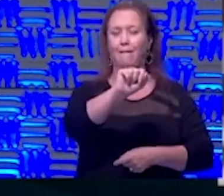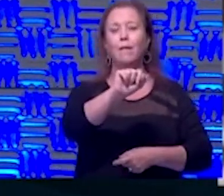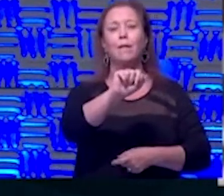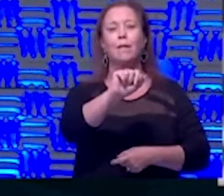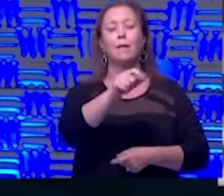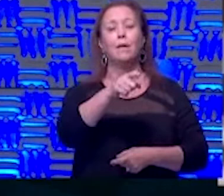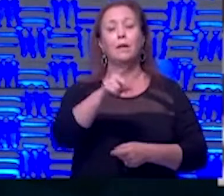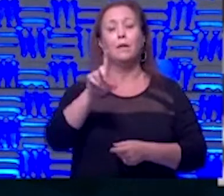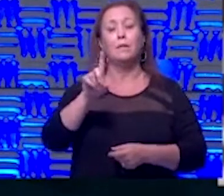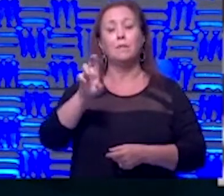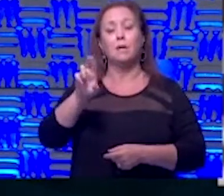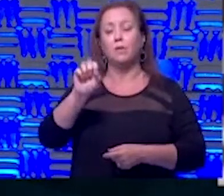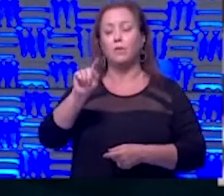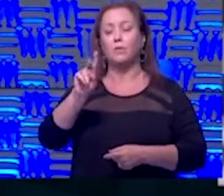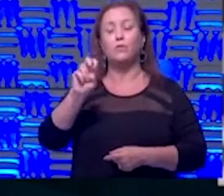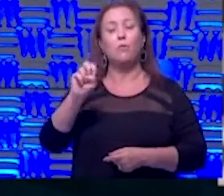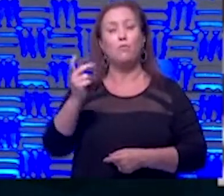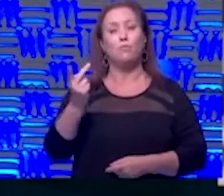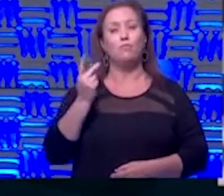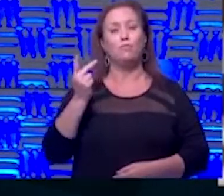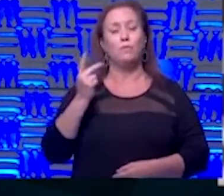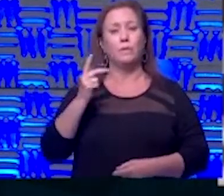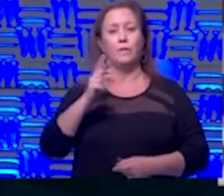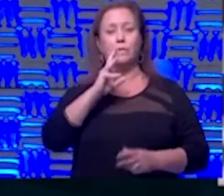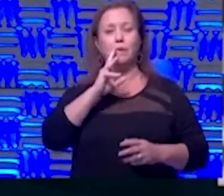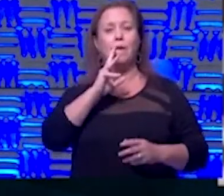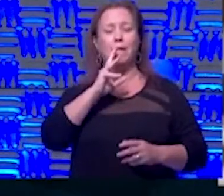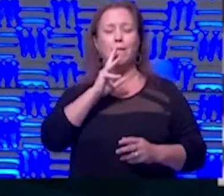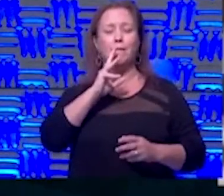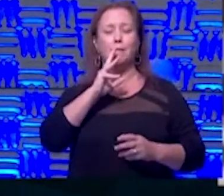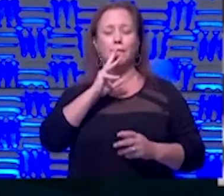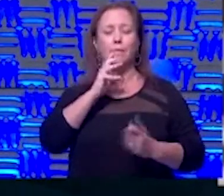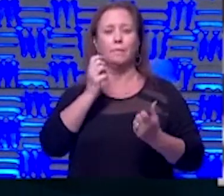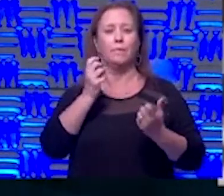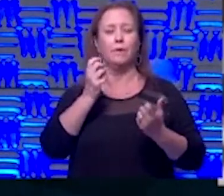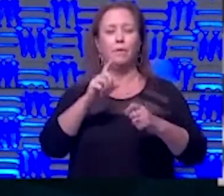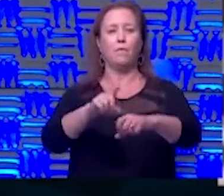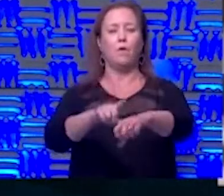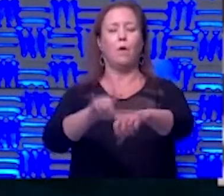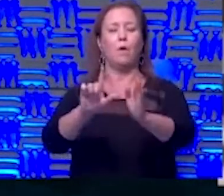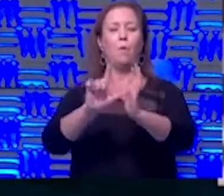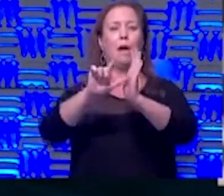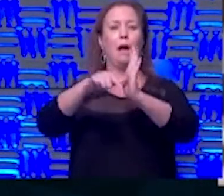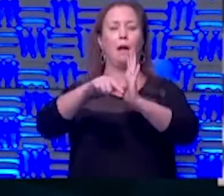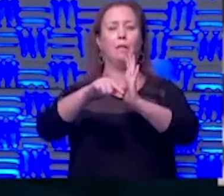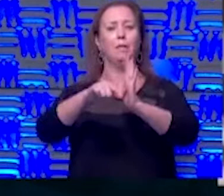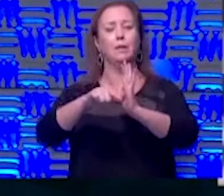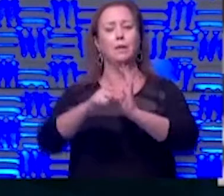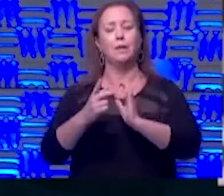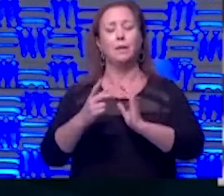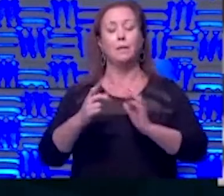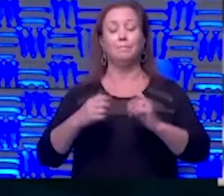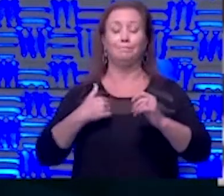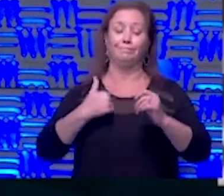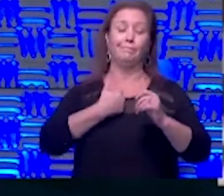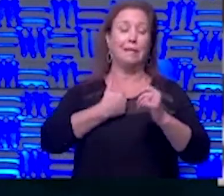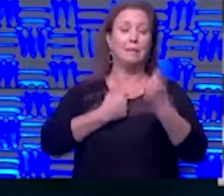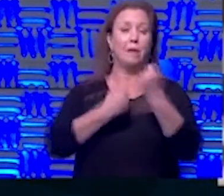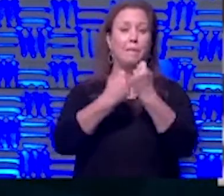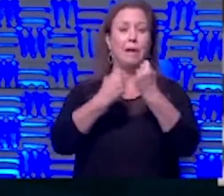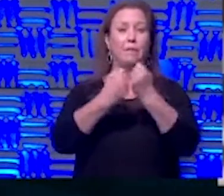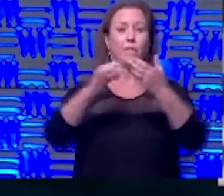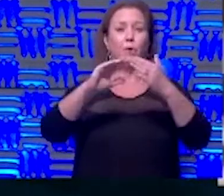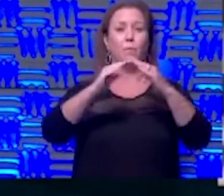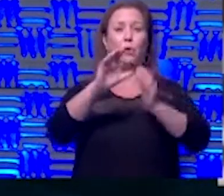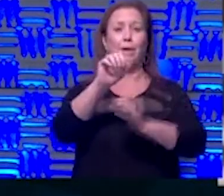And Dr. Stone and I have had a long conversation. I'm an advocate for community care. And